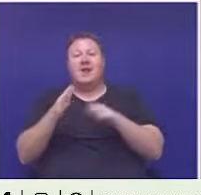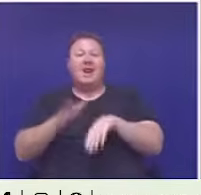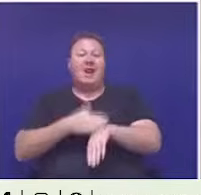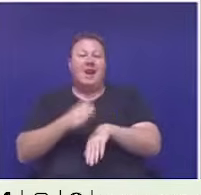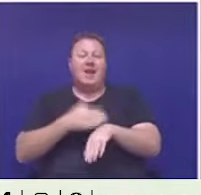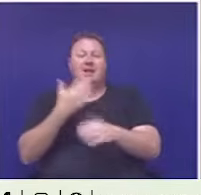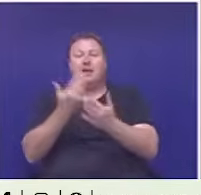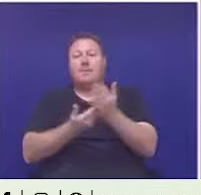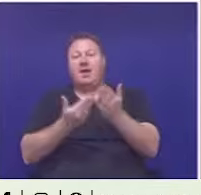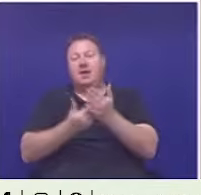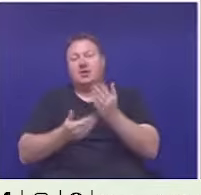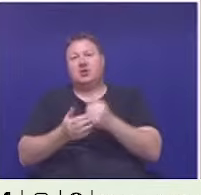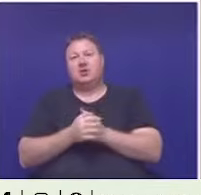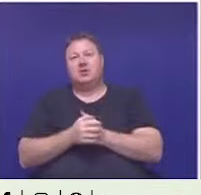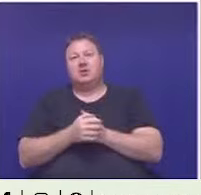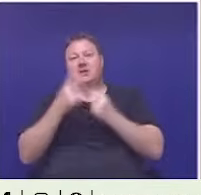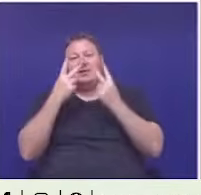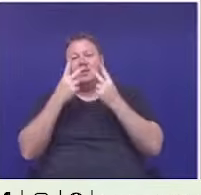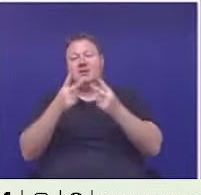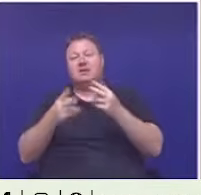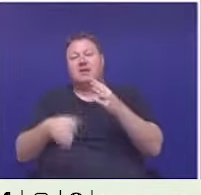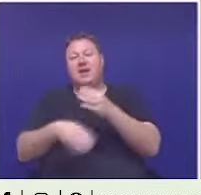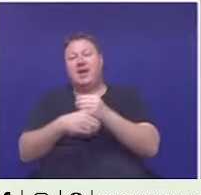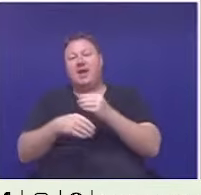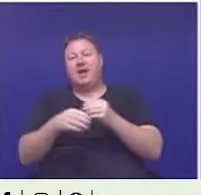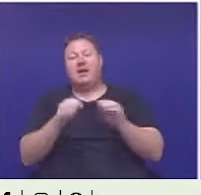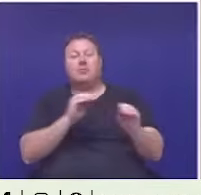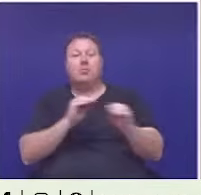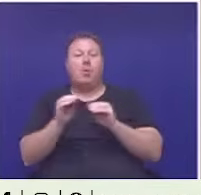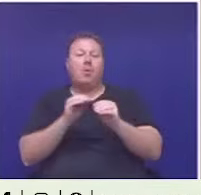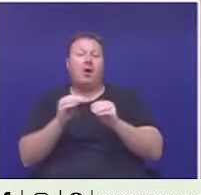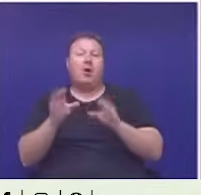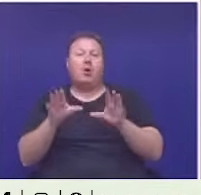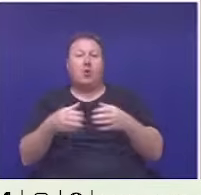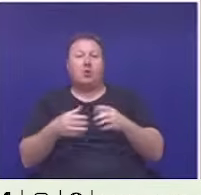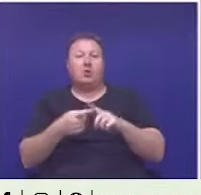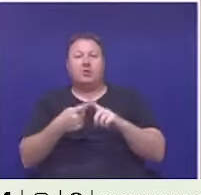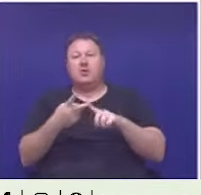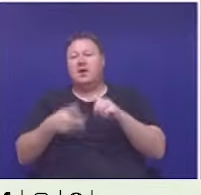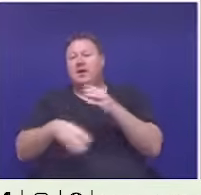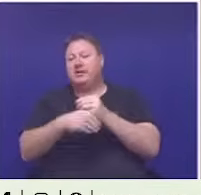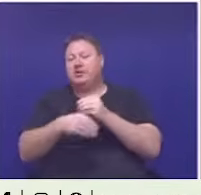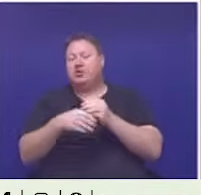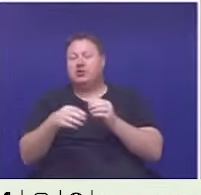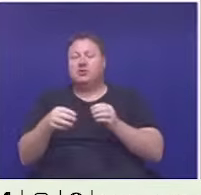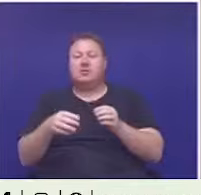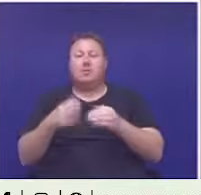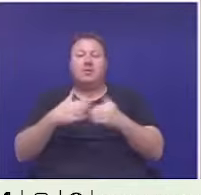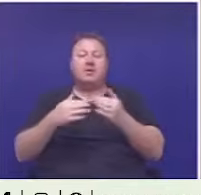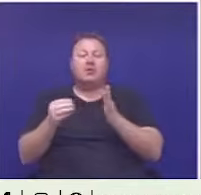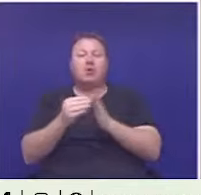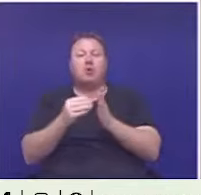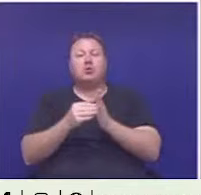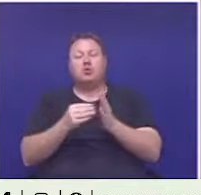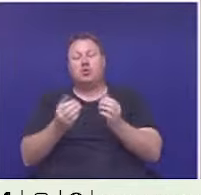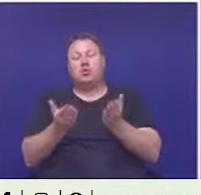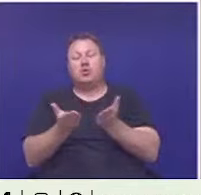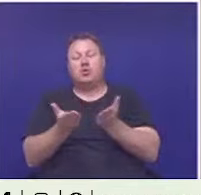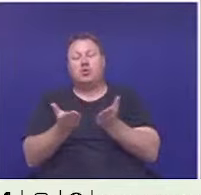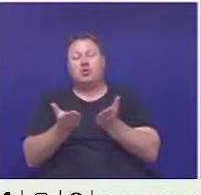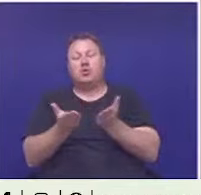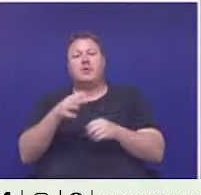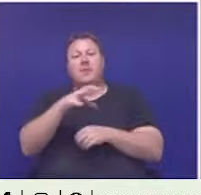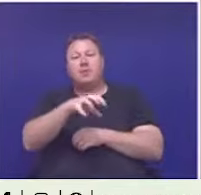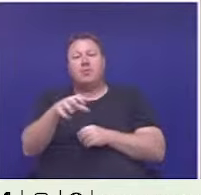that they will add mobile classrooms. They'll try and make additions to the schools. So provinces like Western